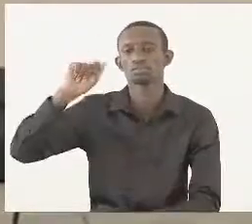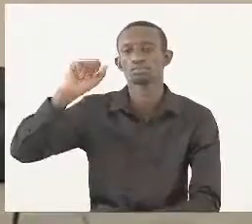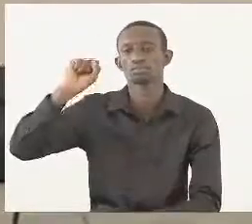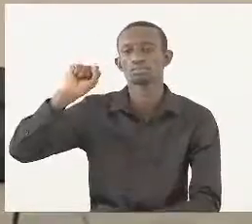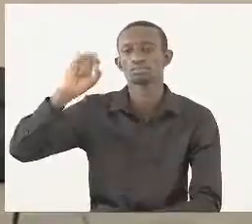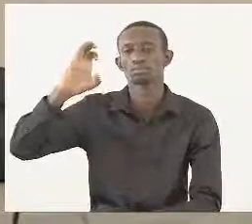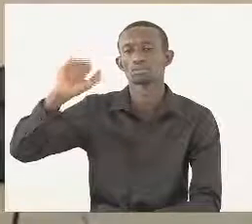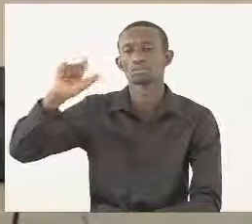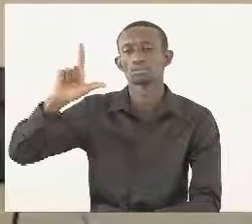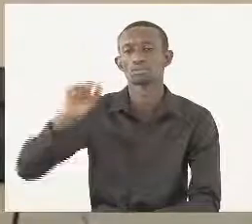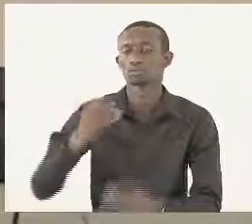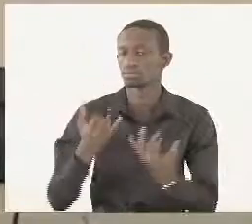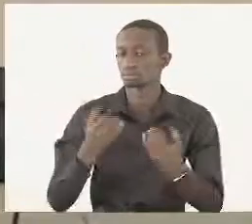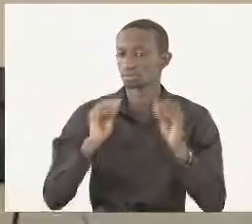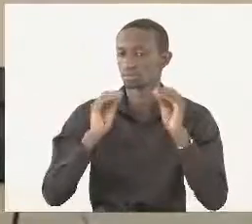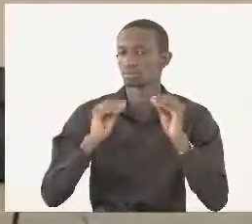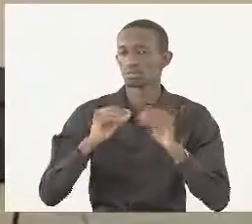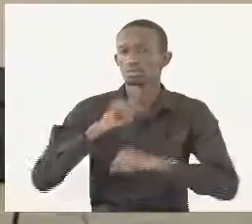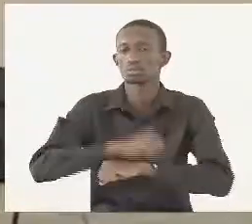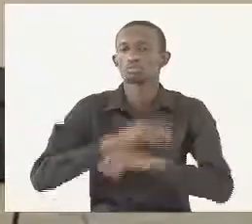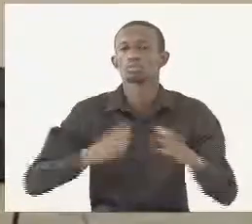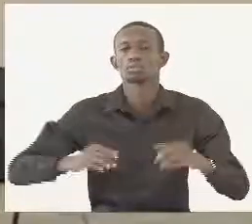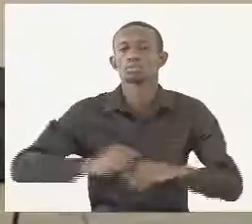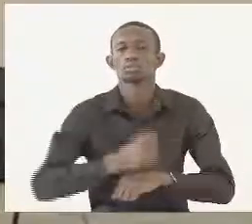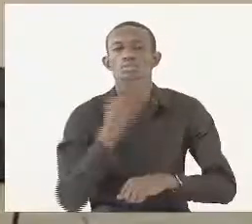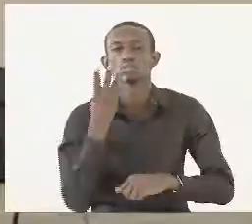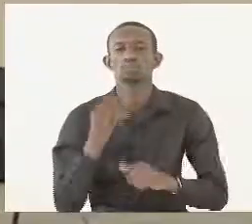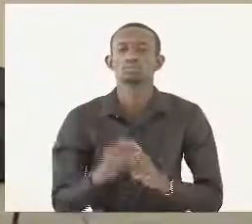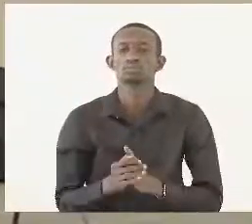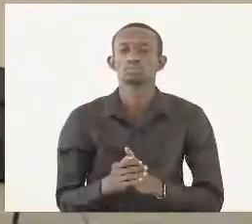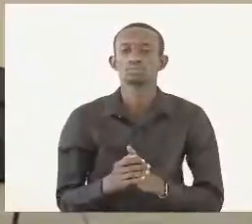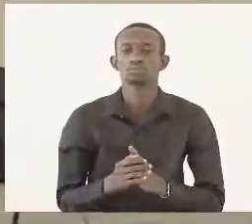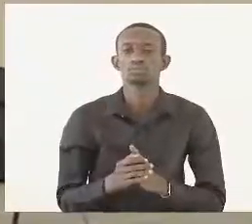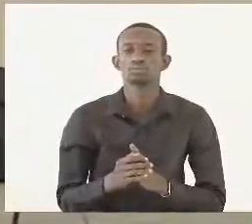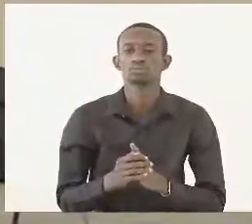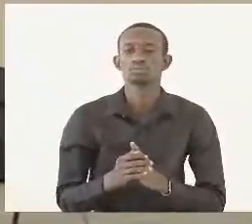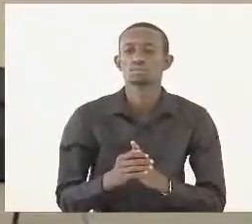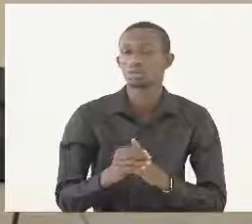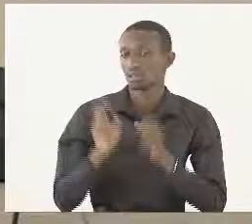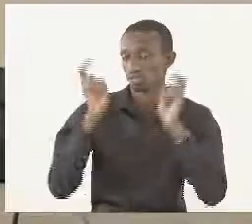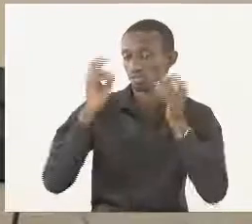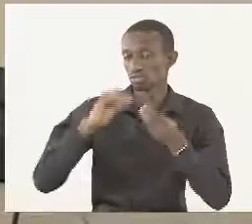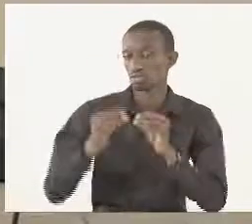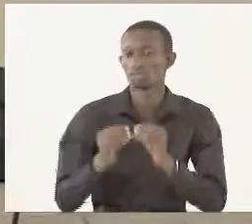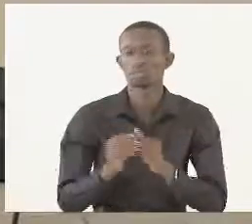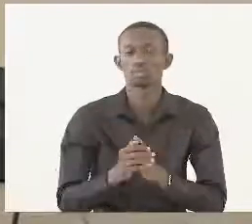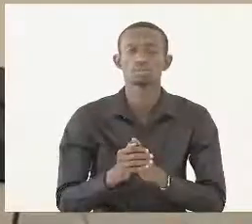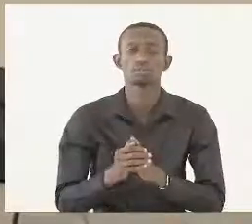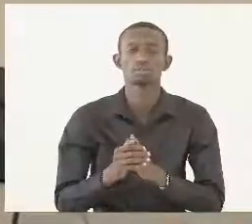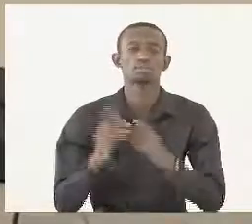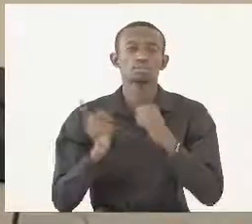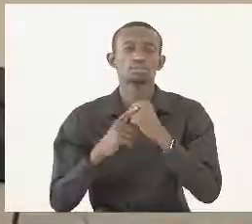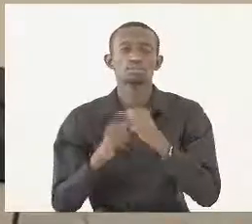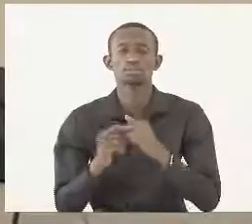Today I will be with Senior 4 students learning a lesson of unit number 6. The unit is Trends